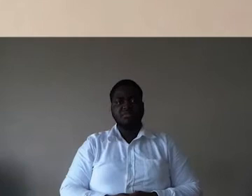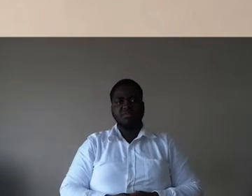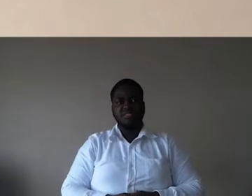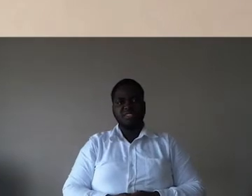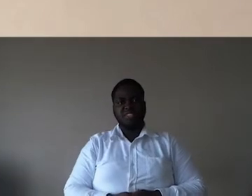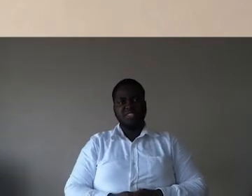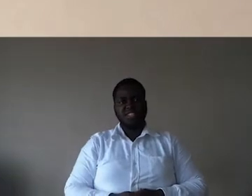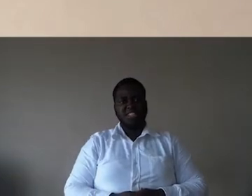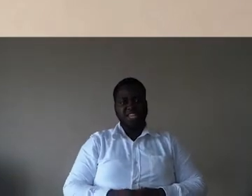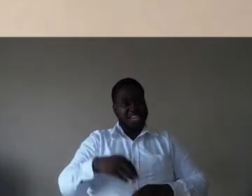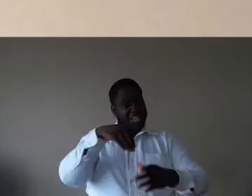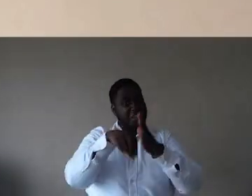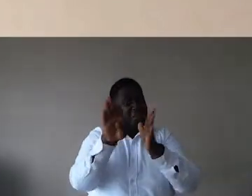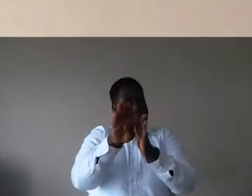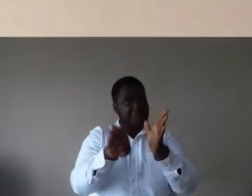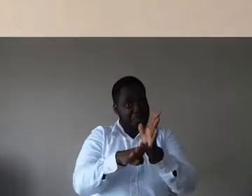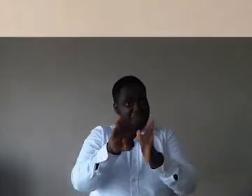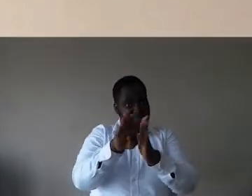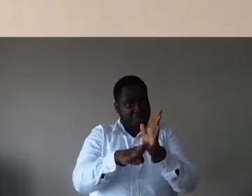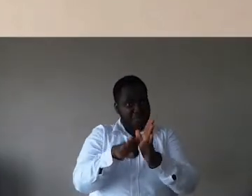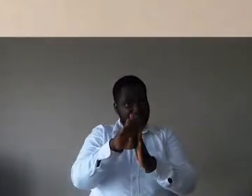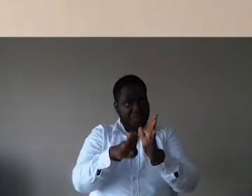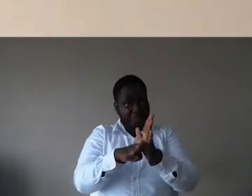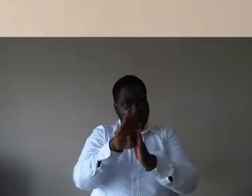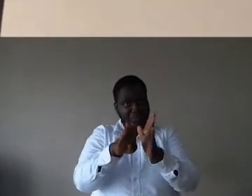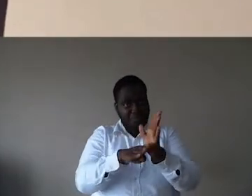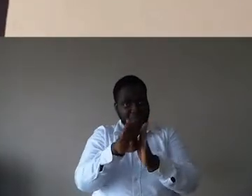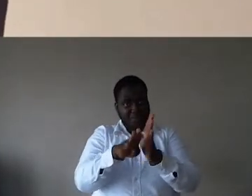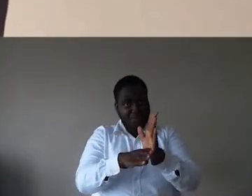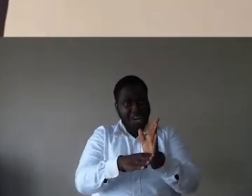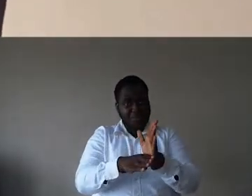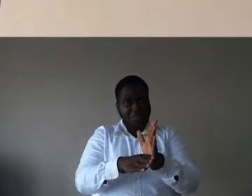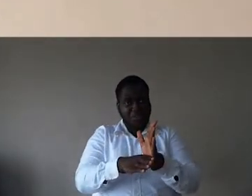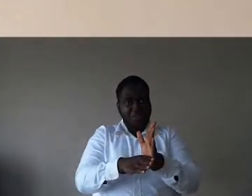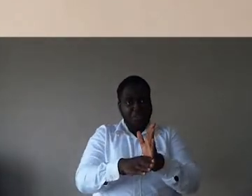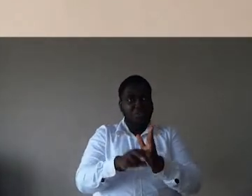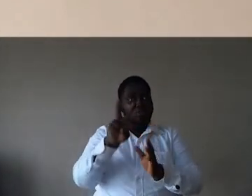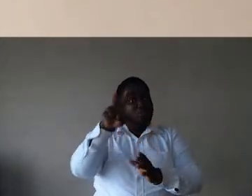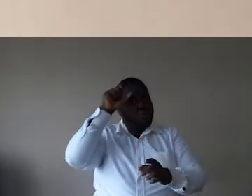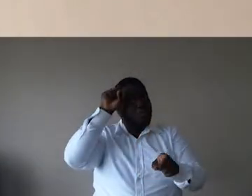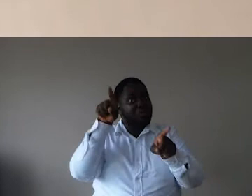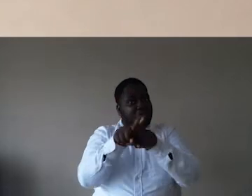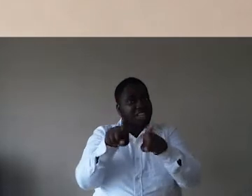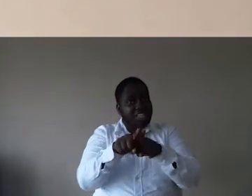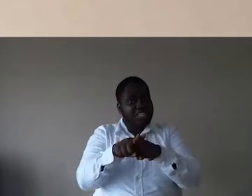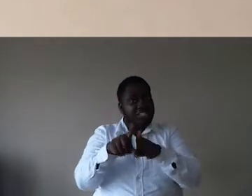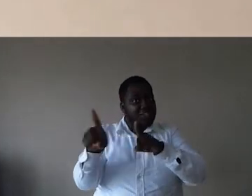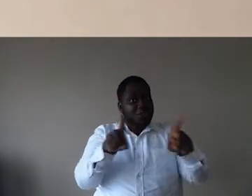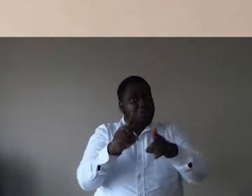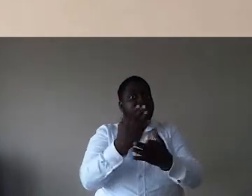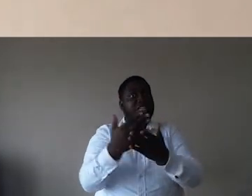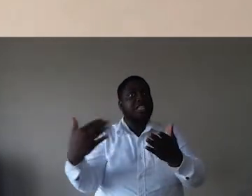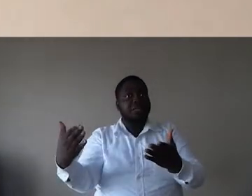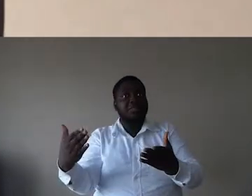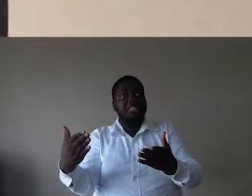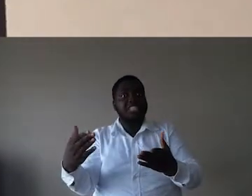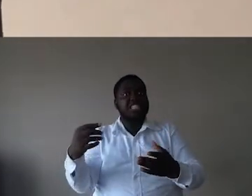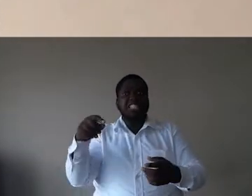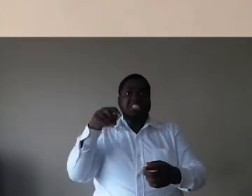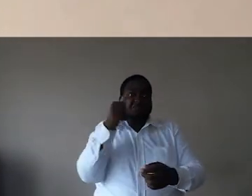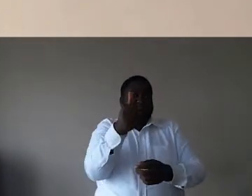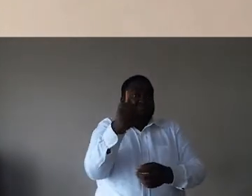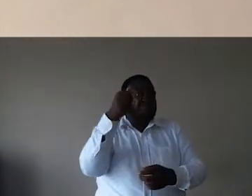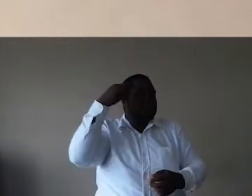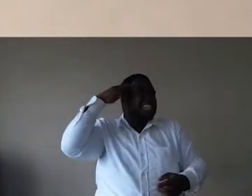holy. And for them to be holy, they needed to perform sacrifices for themselves. They had done that. They didn't commit the